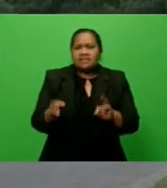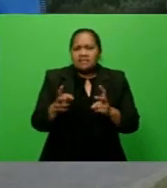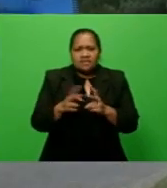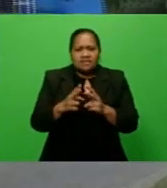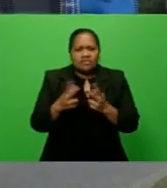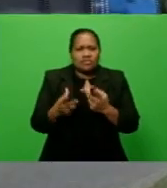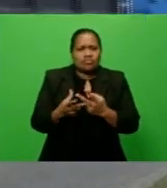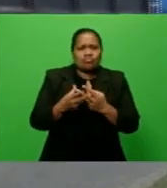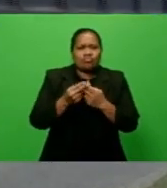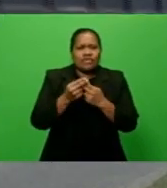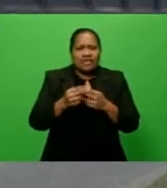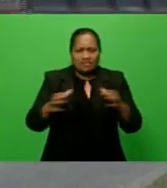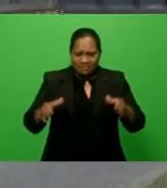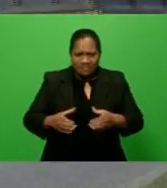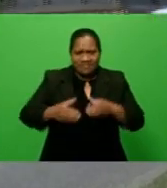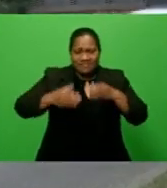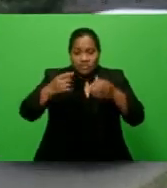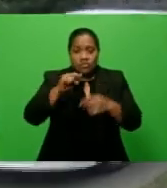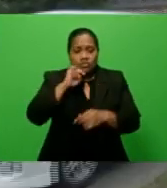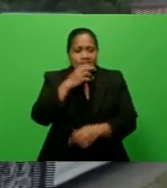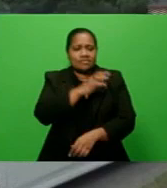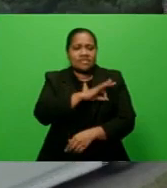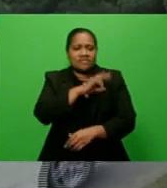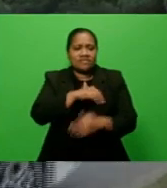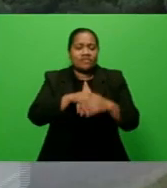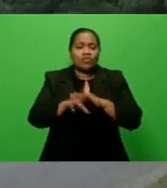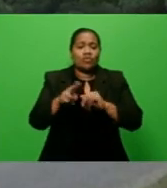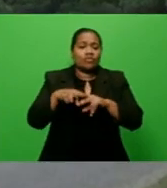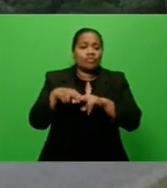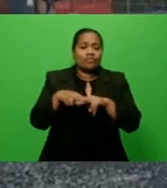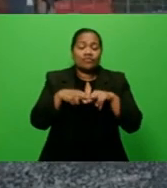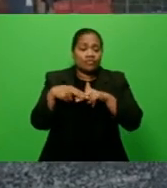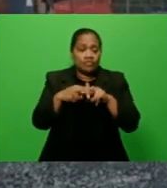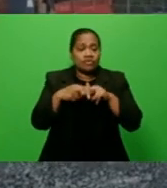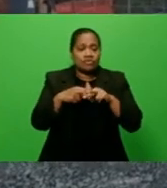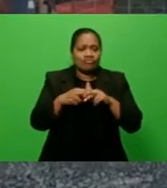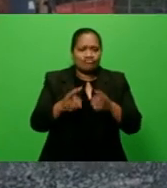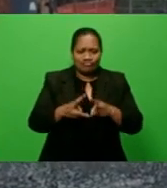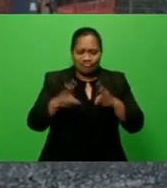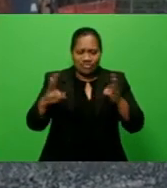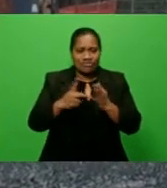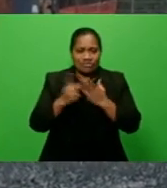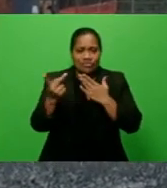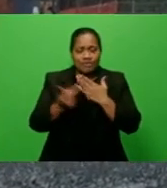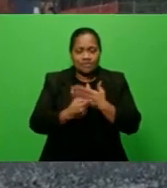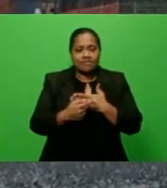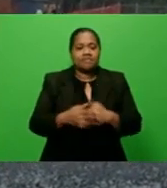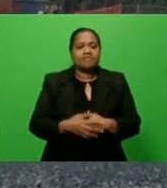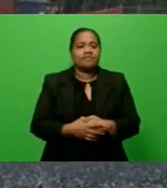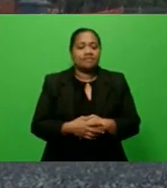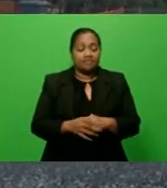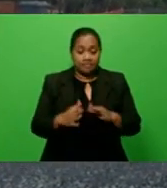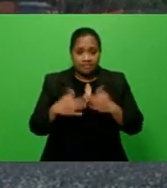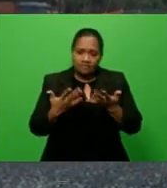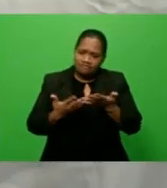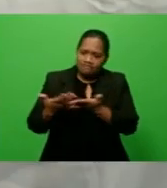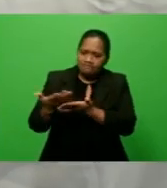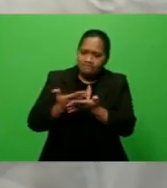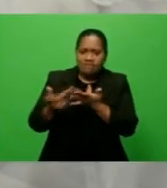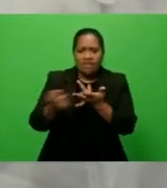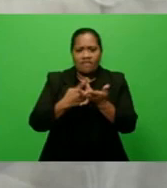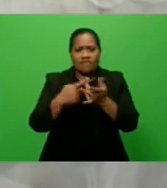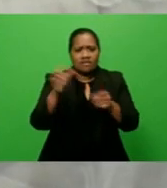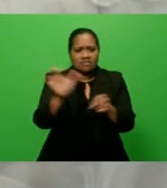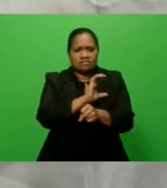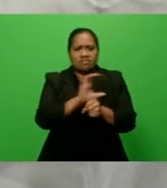be beneficial in the Fiji-wide bridge recovery program. He says FRA is now in discussions with another company